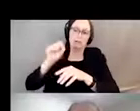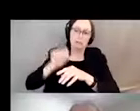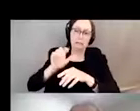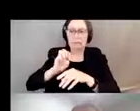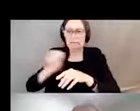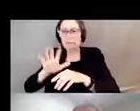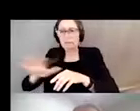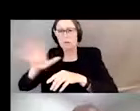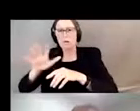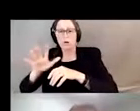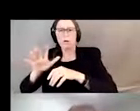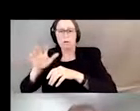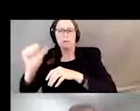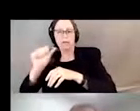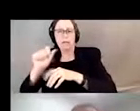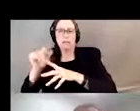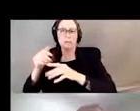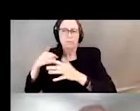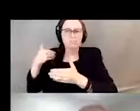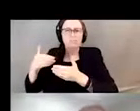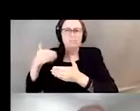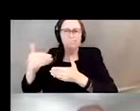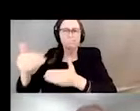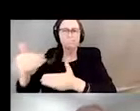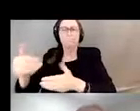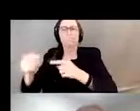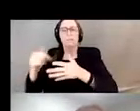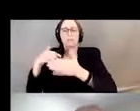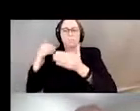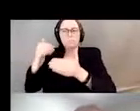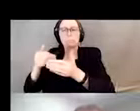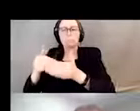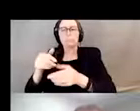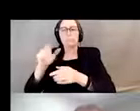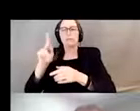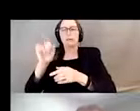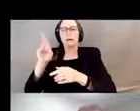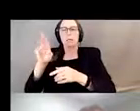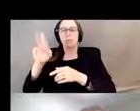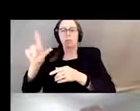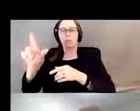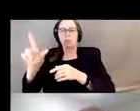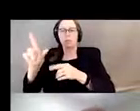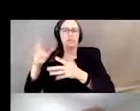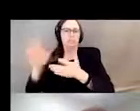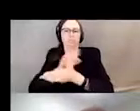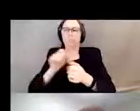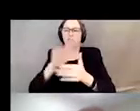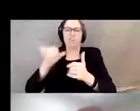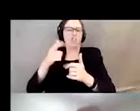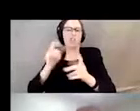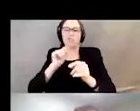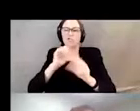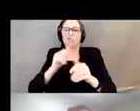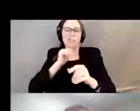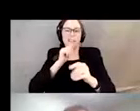And he's pushing towards Kabul. He's wiping out all these different groups that don't support him. He is opposed by a man